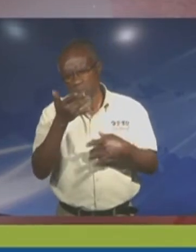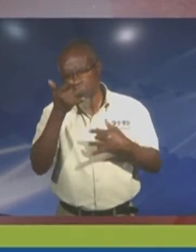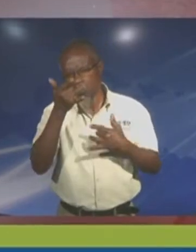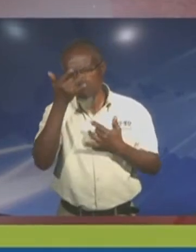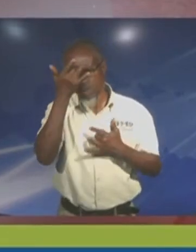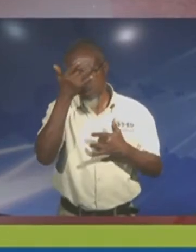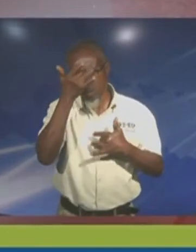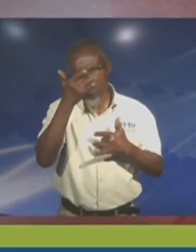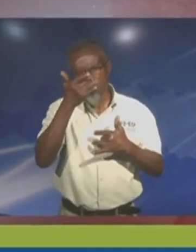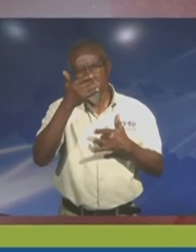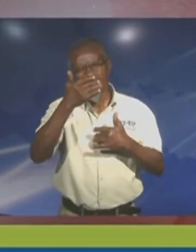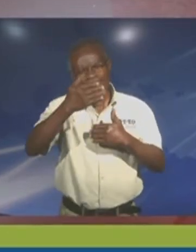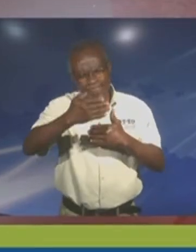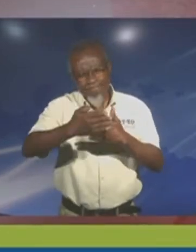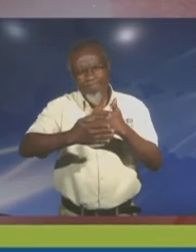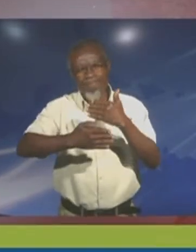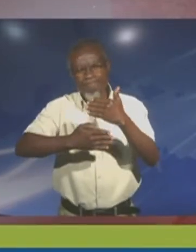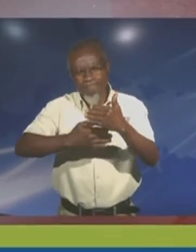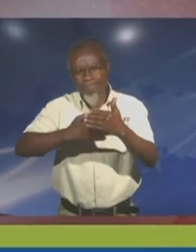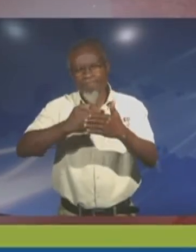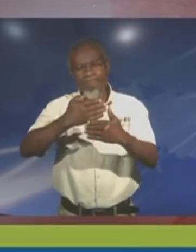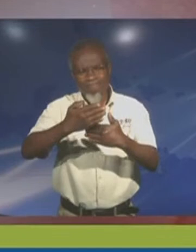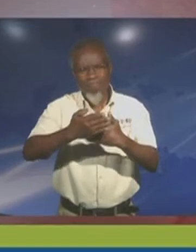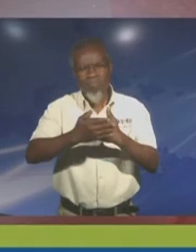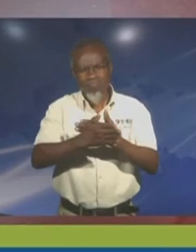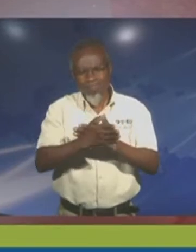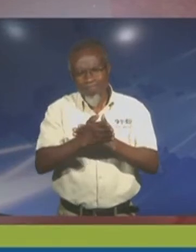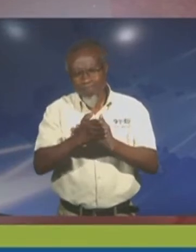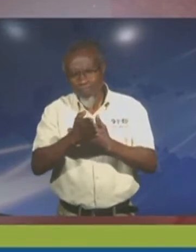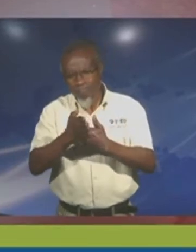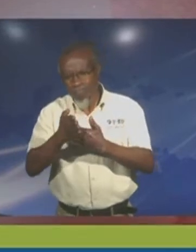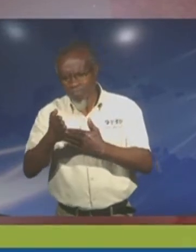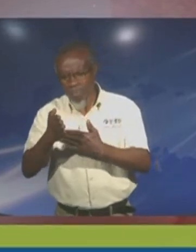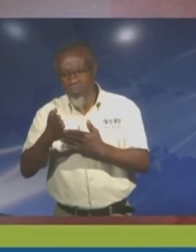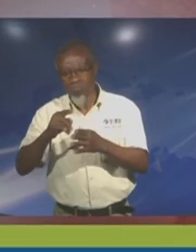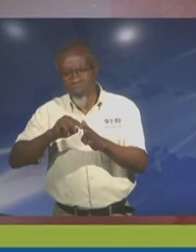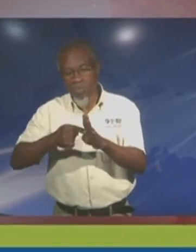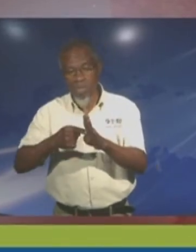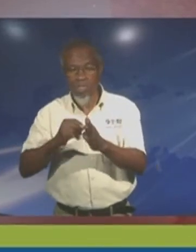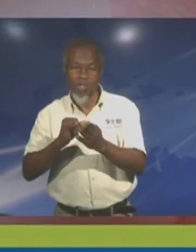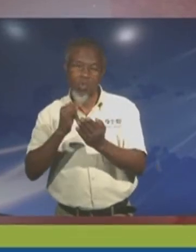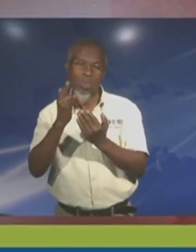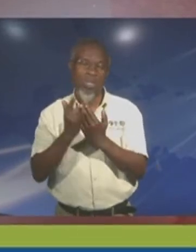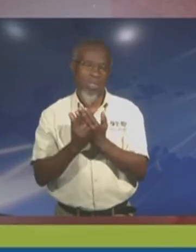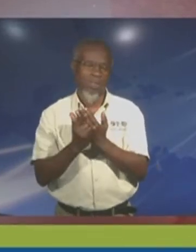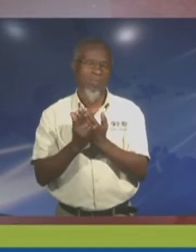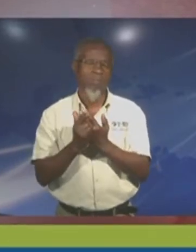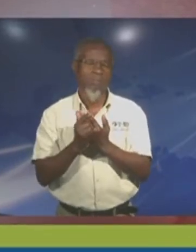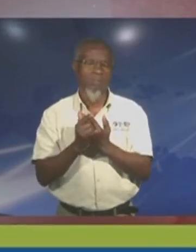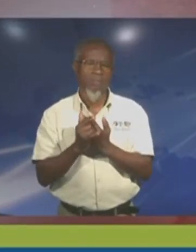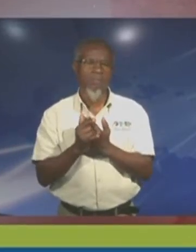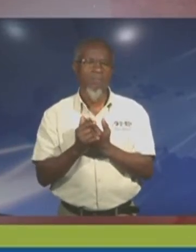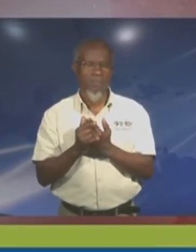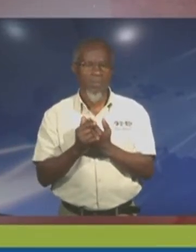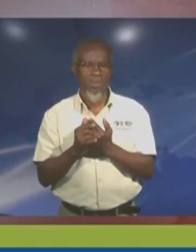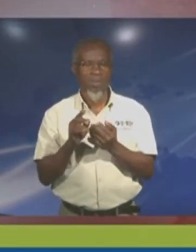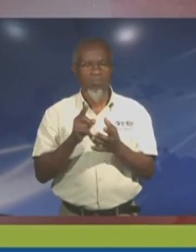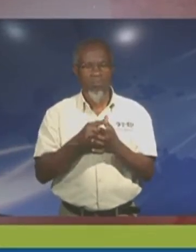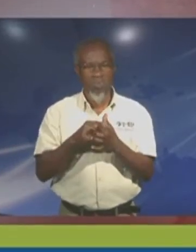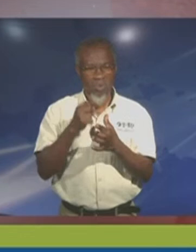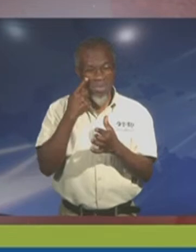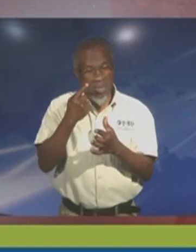June and to the start of July. At the start of July, what we did note is that there was the introduction of the